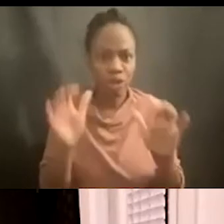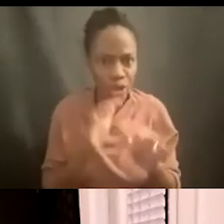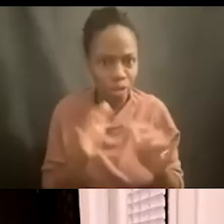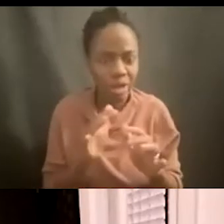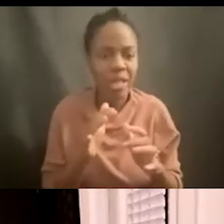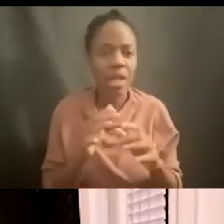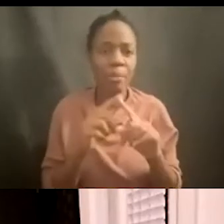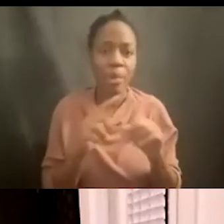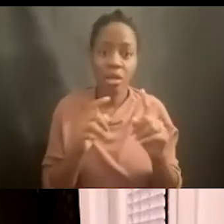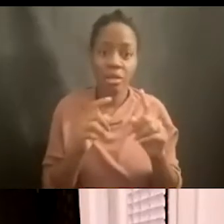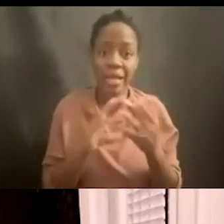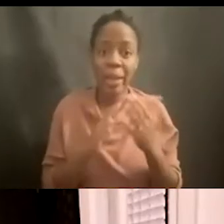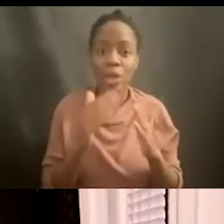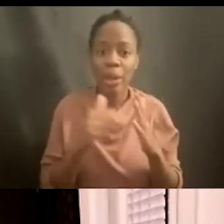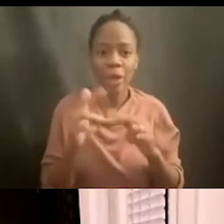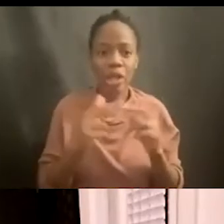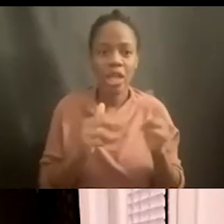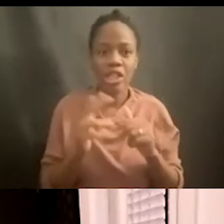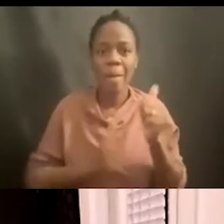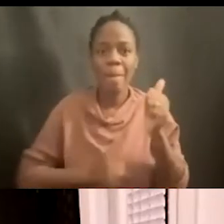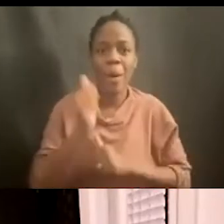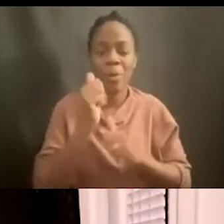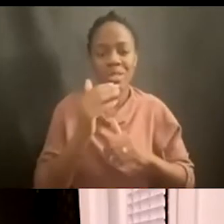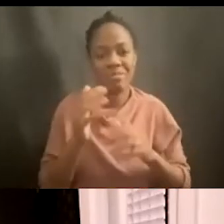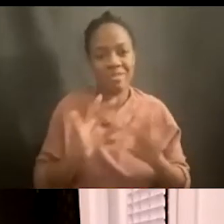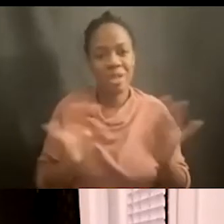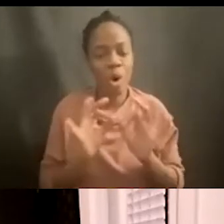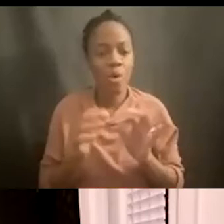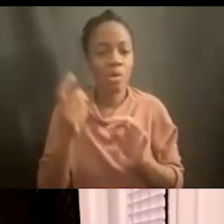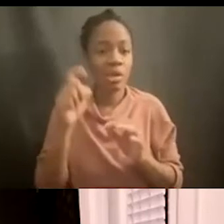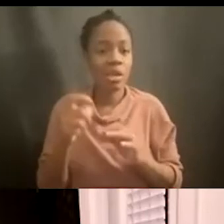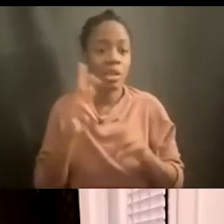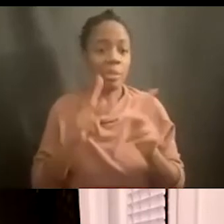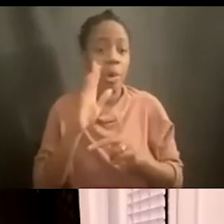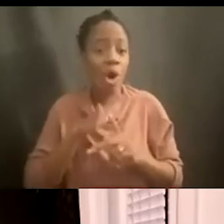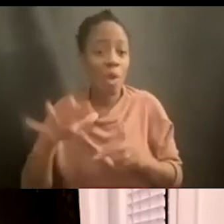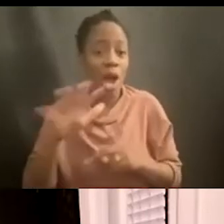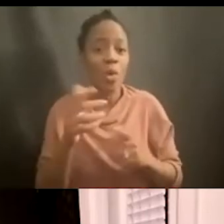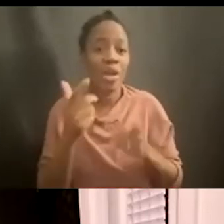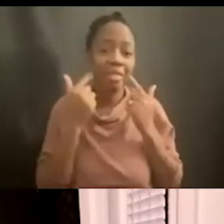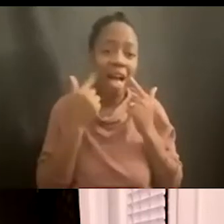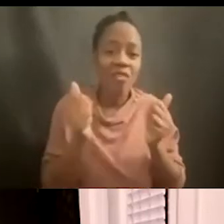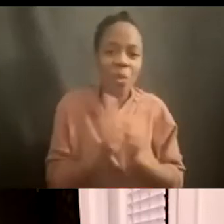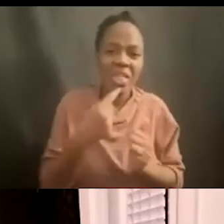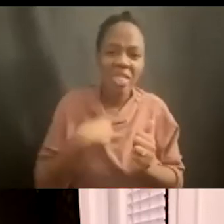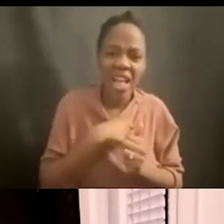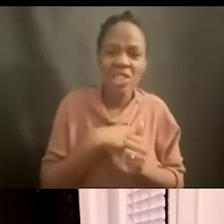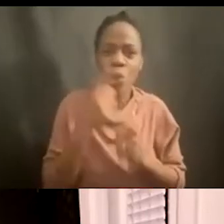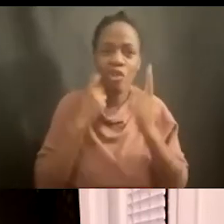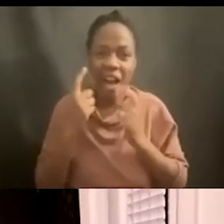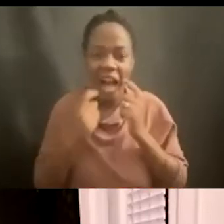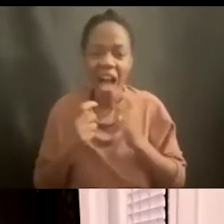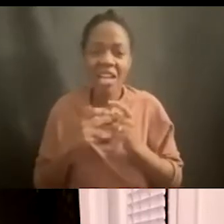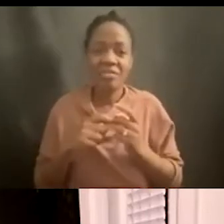building for me is even more important. We need the people around us who can laugh with us, who can cry, who can salsa dance on a